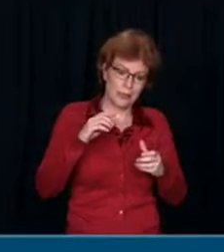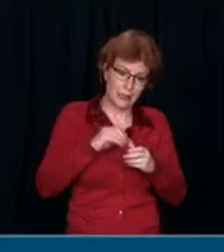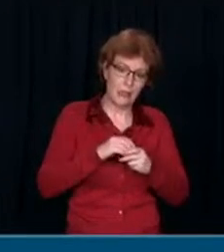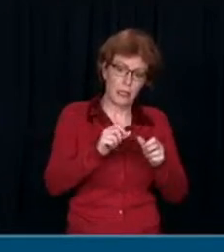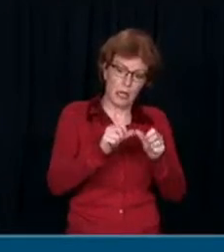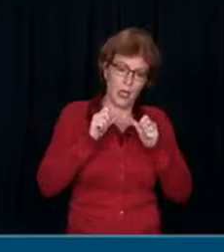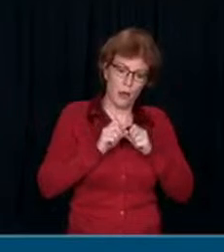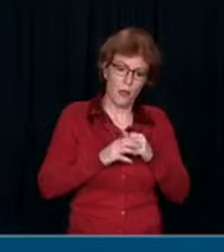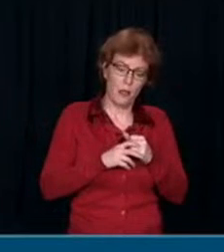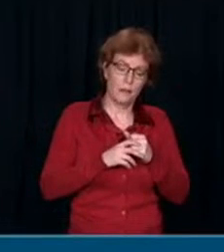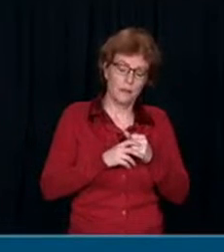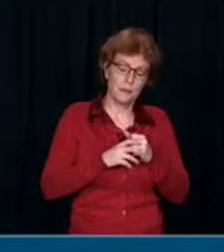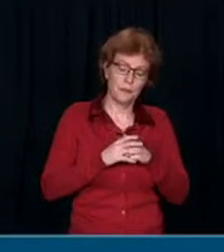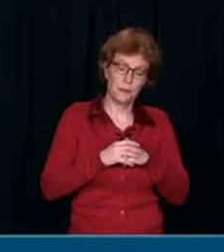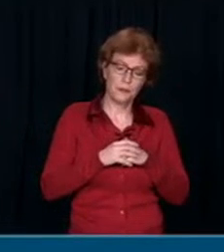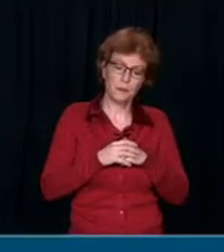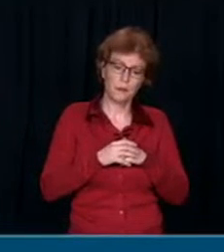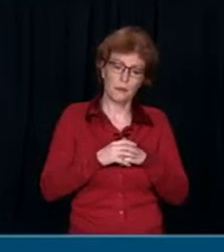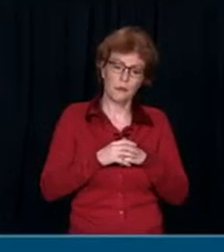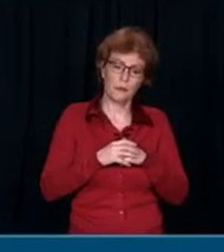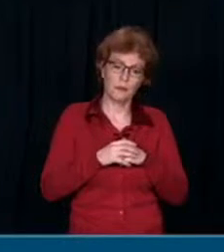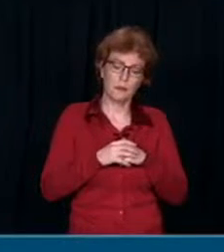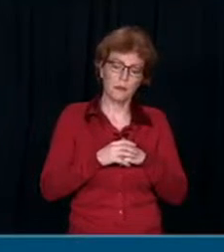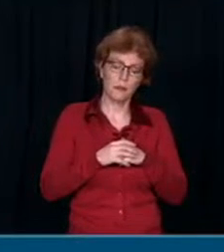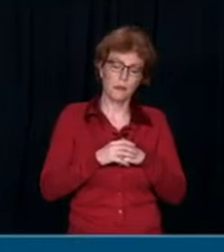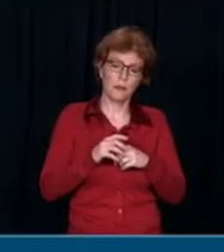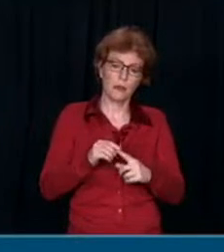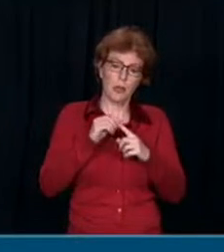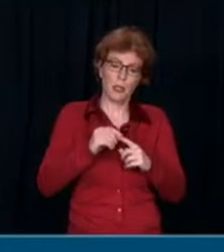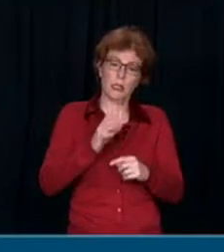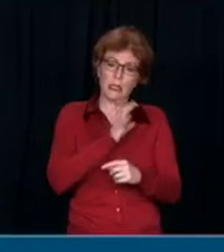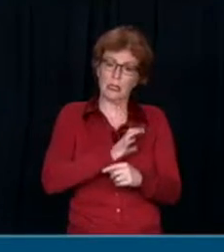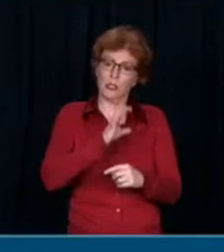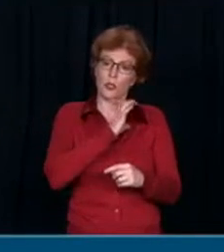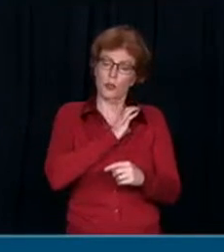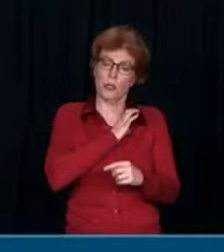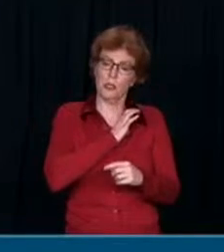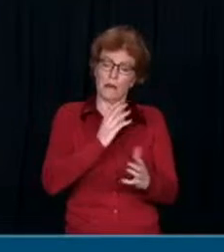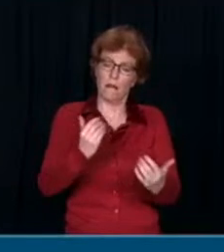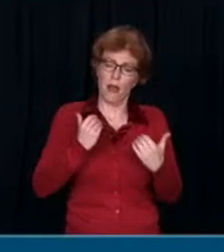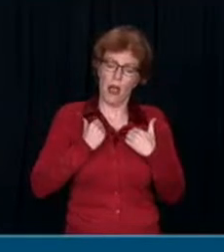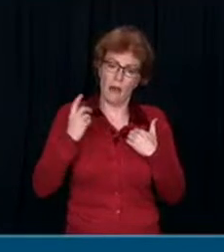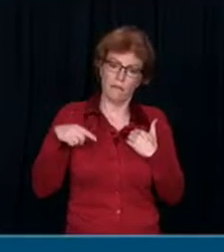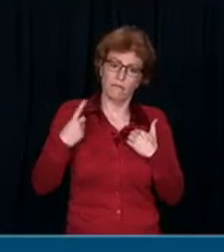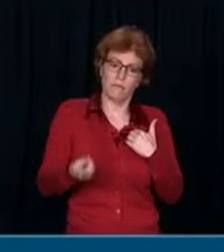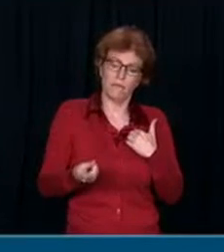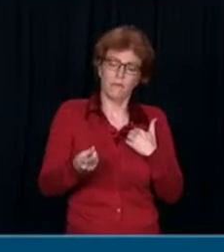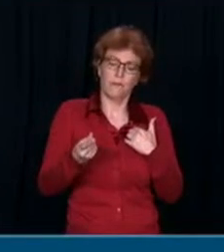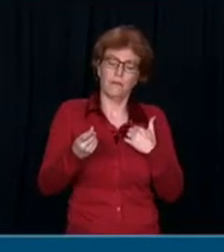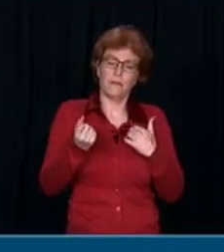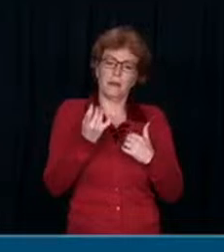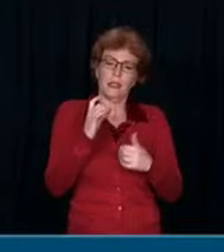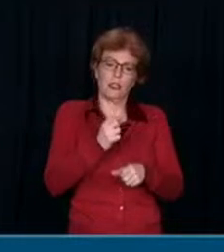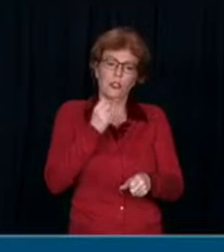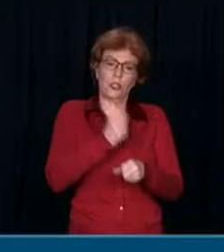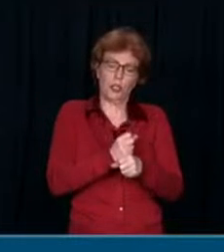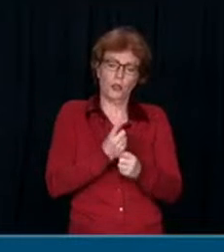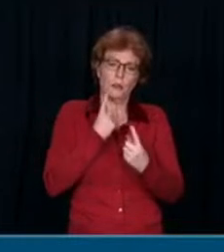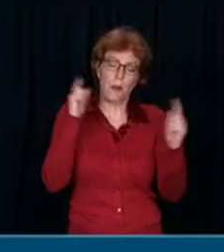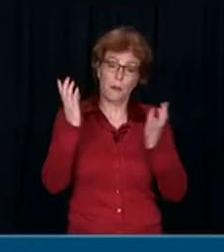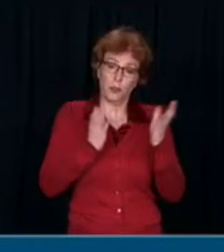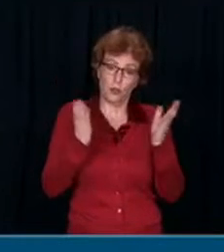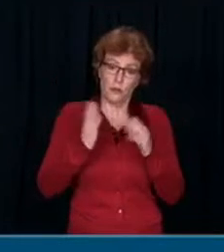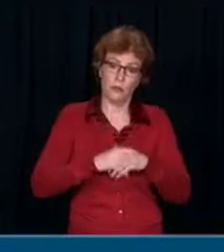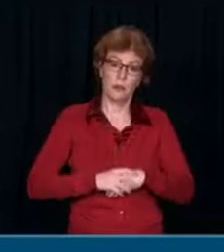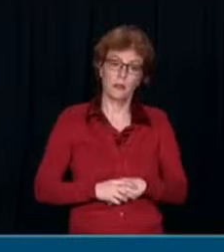area, especially in the constituencies that I've had over these 18 years of public service. And